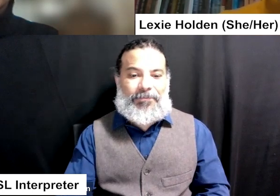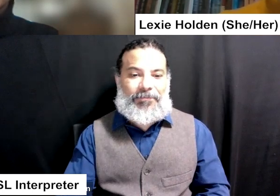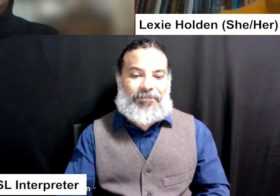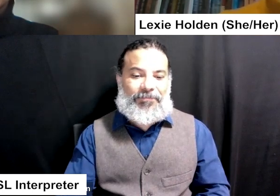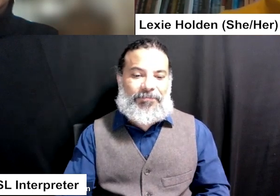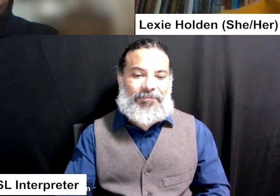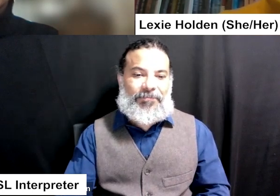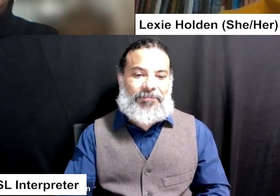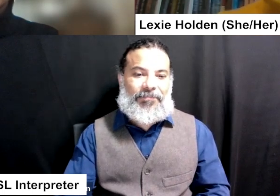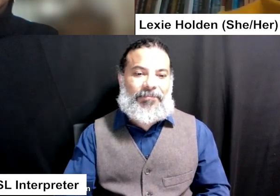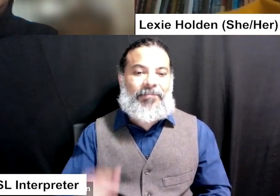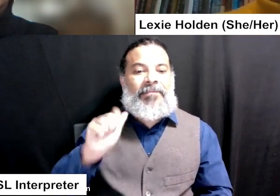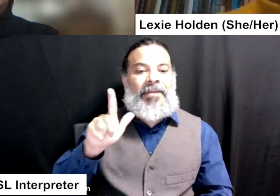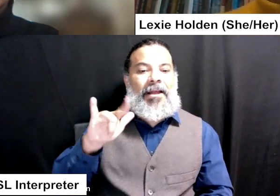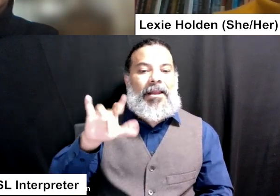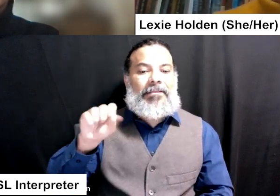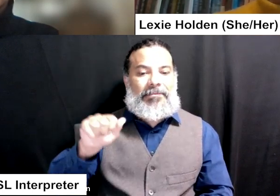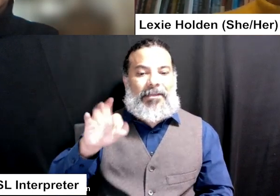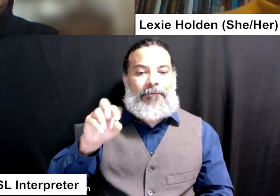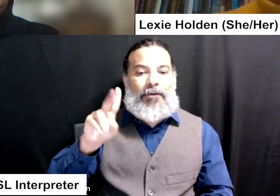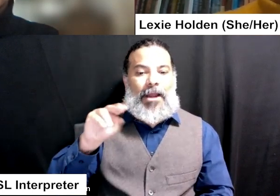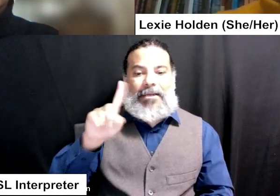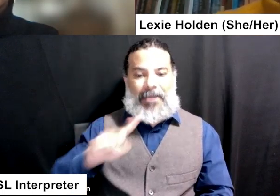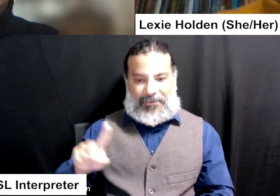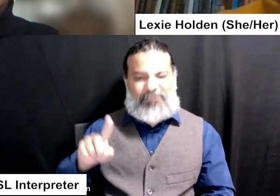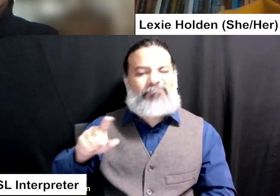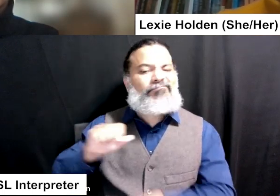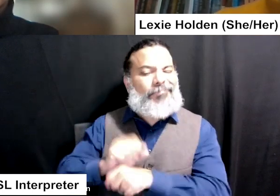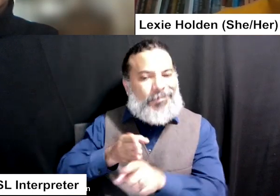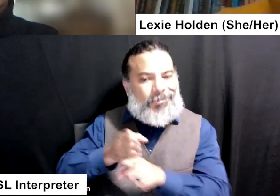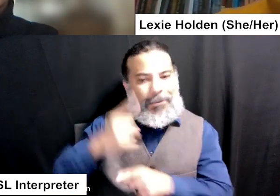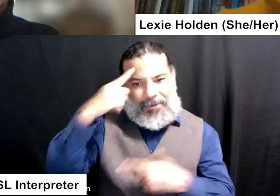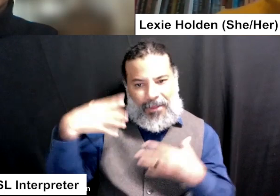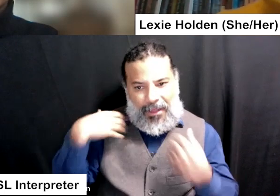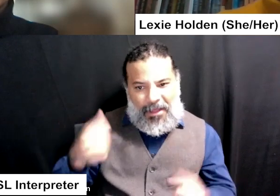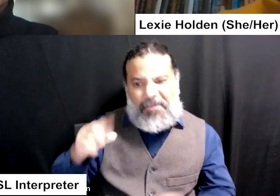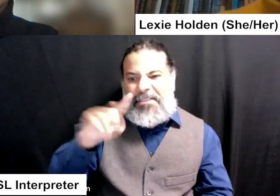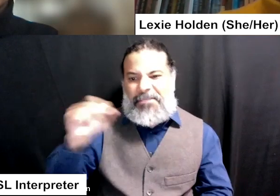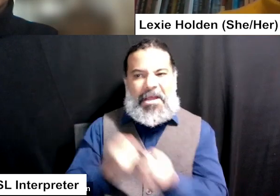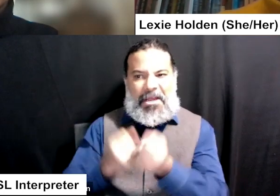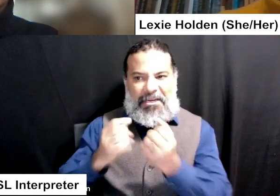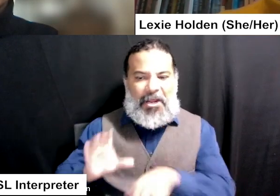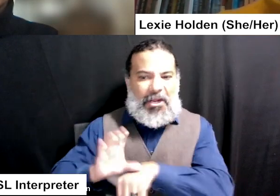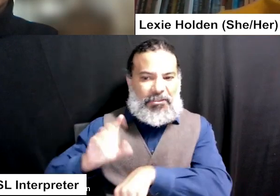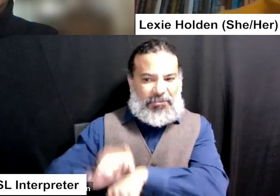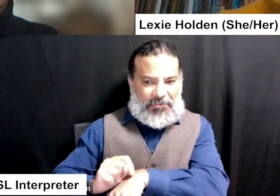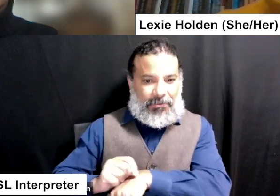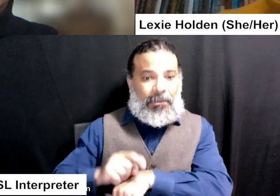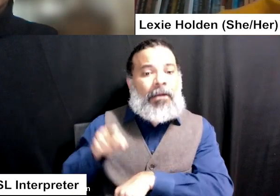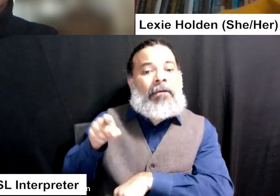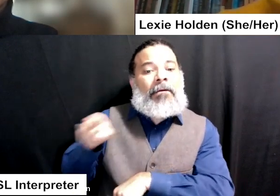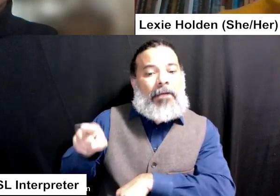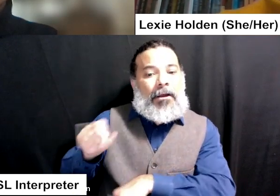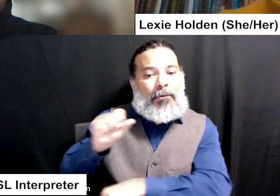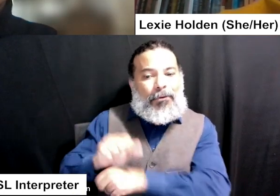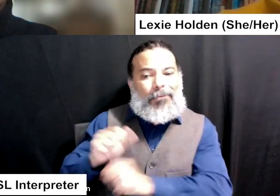health disability activist and consultant. They have worked with companies such as Lionsgate, Facebook, and Verizon, and have volunteered with the